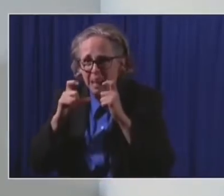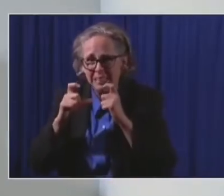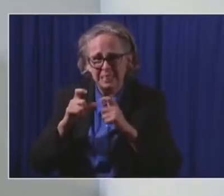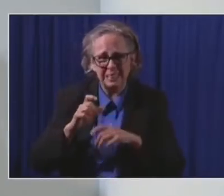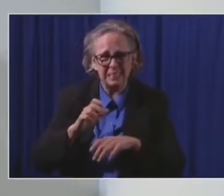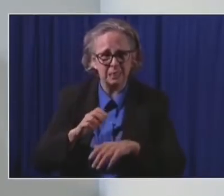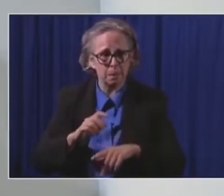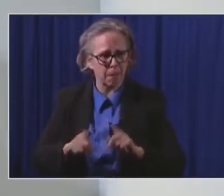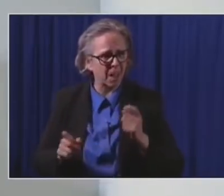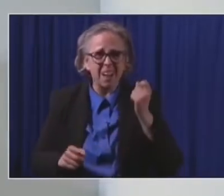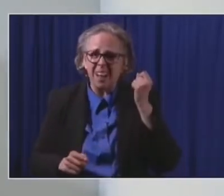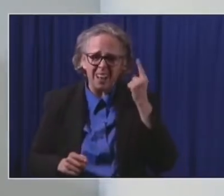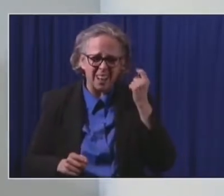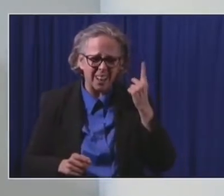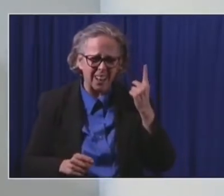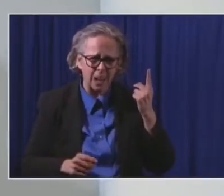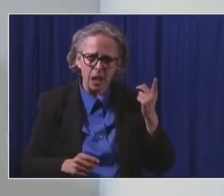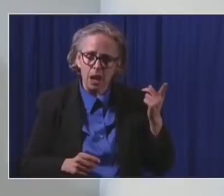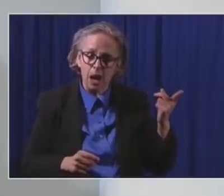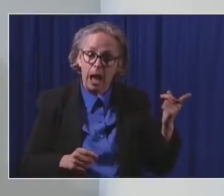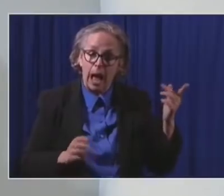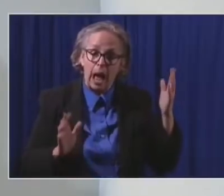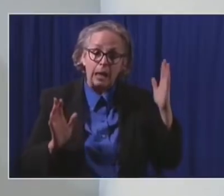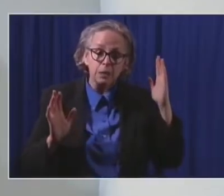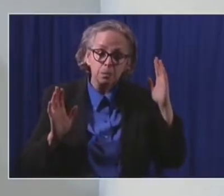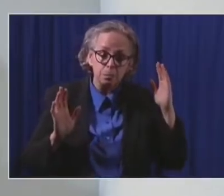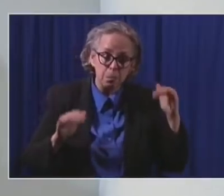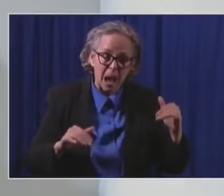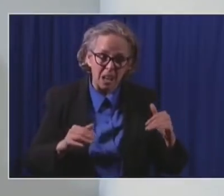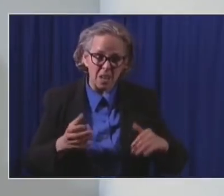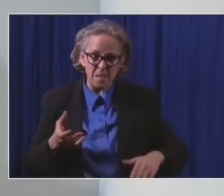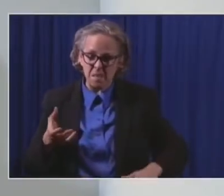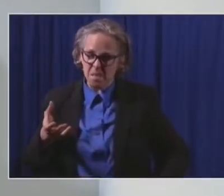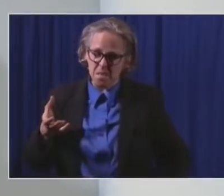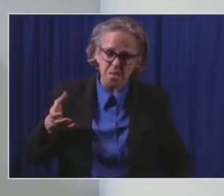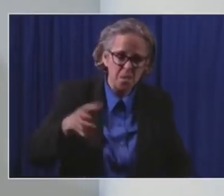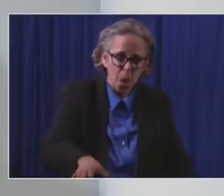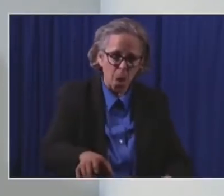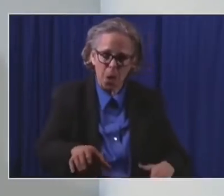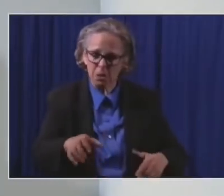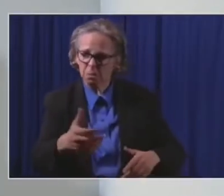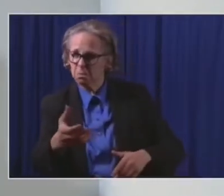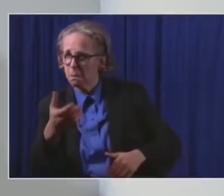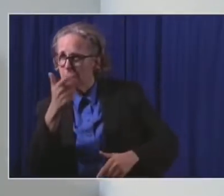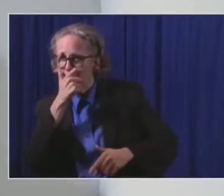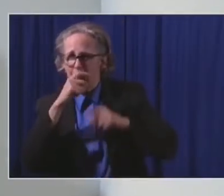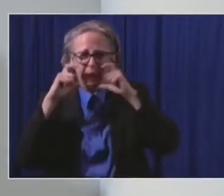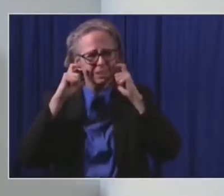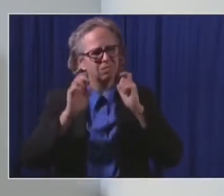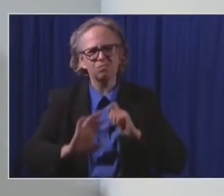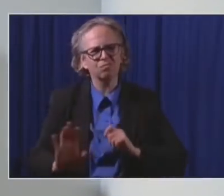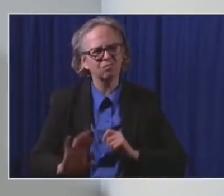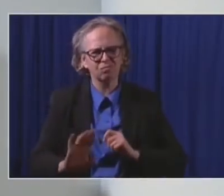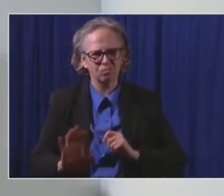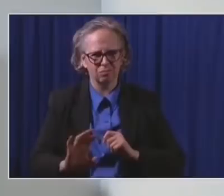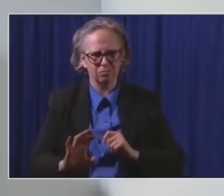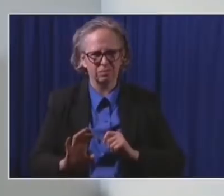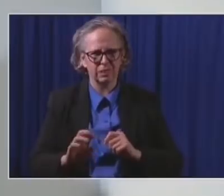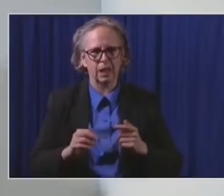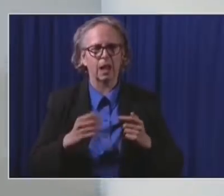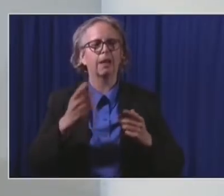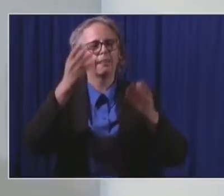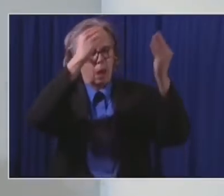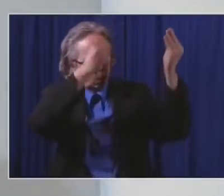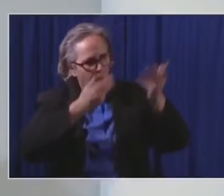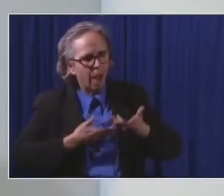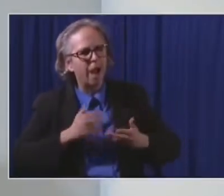to inform the customer that they have to wear a mask because it's required. We don't expect, though, the grocery store worker to